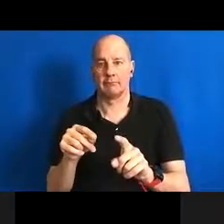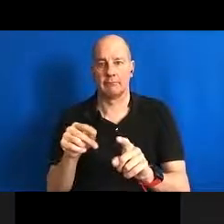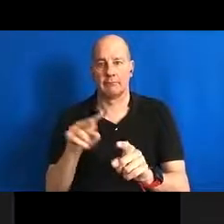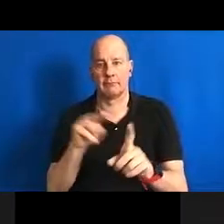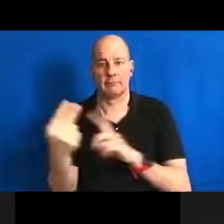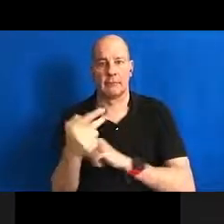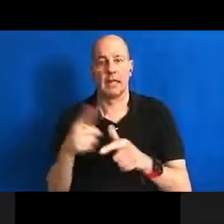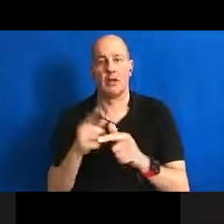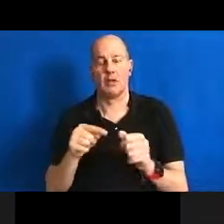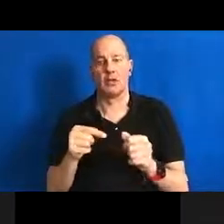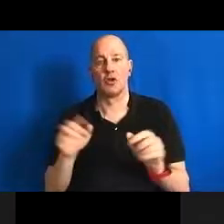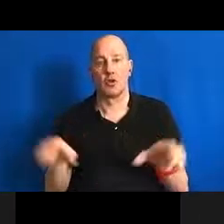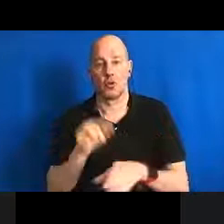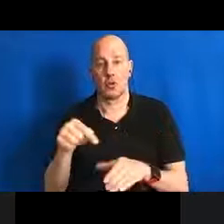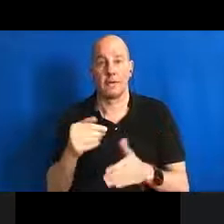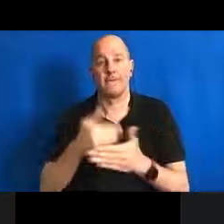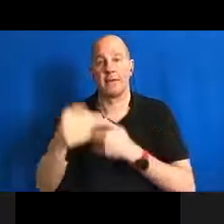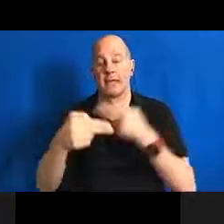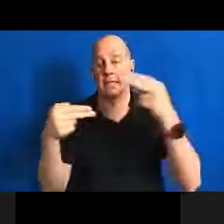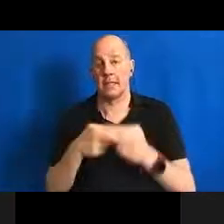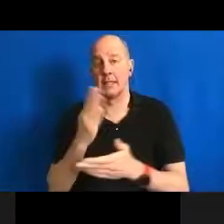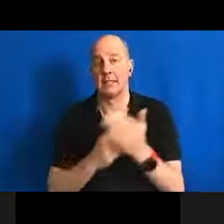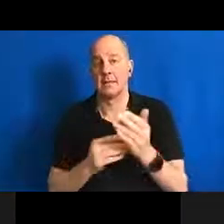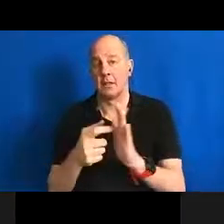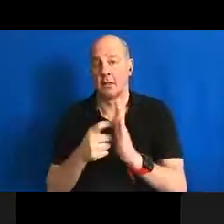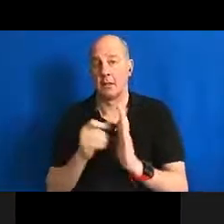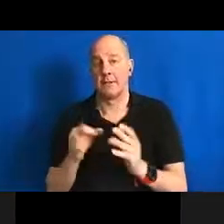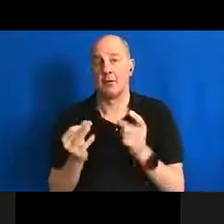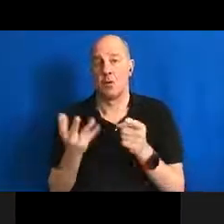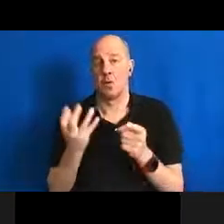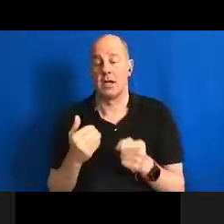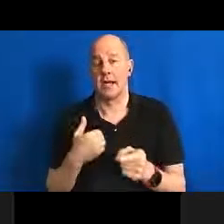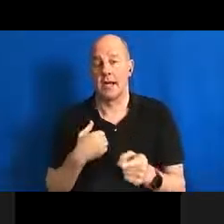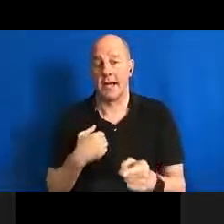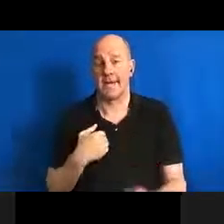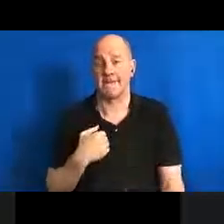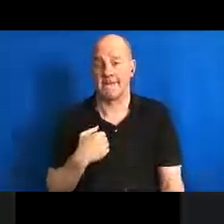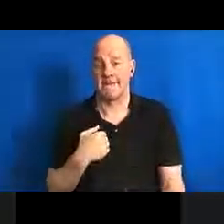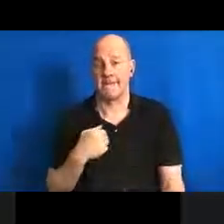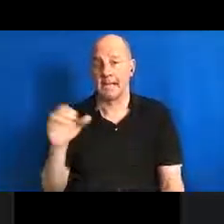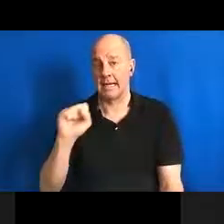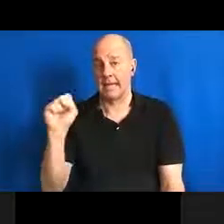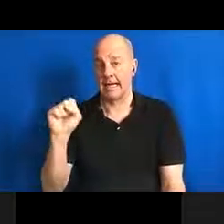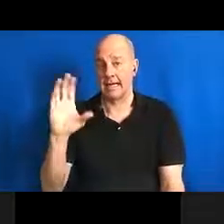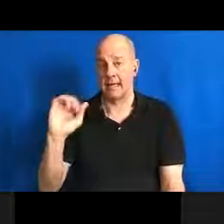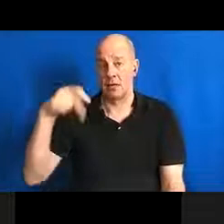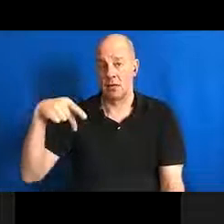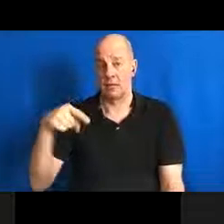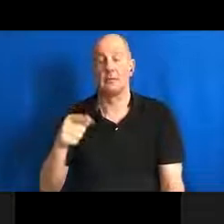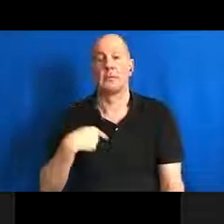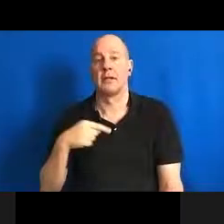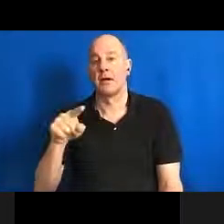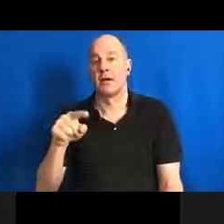slide. So some of the requirements for if you'd like to have a S Corp, you have to have 100 or